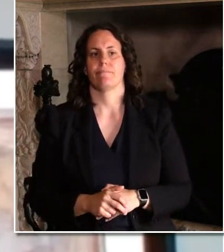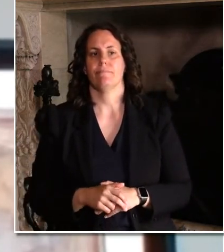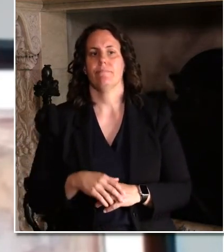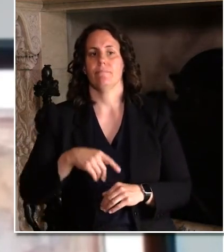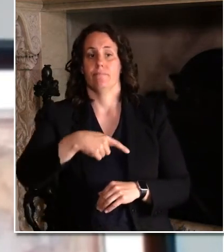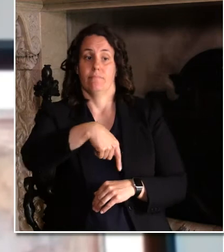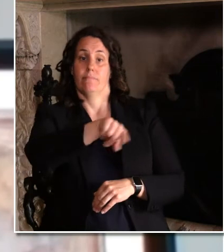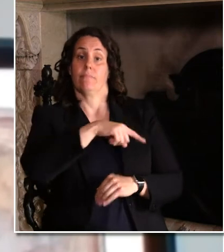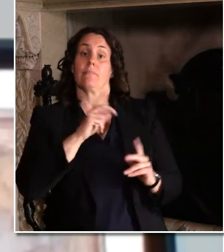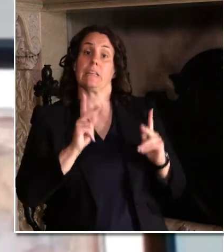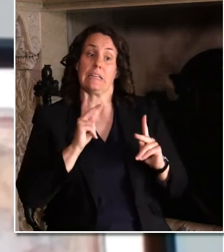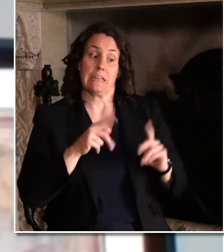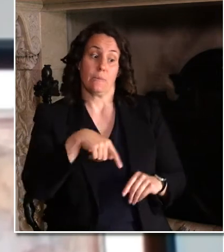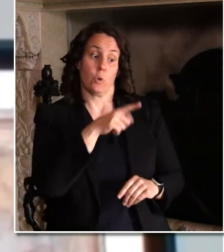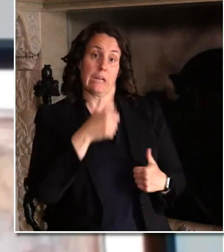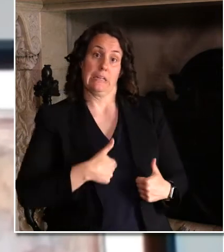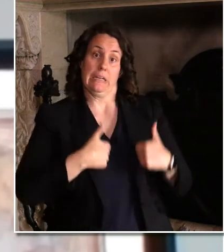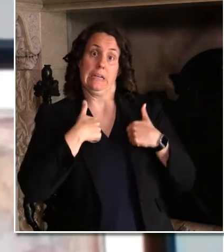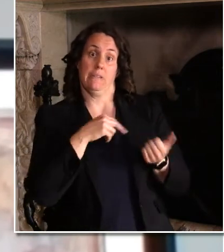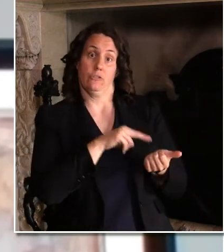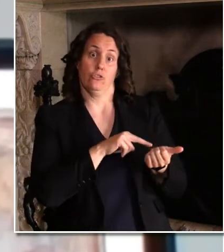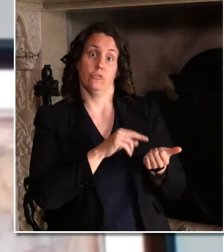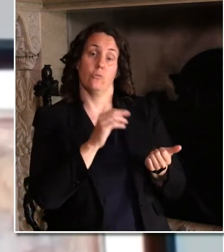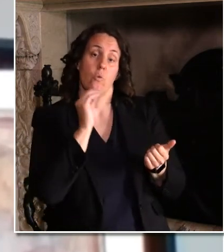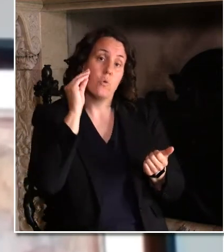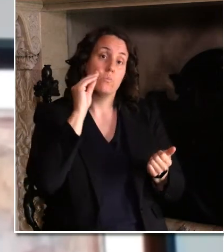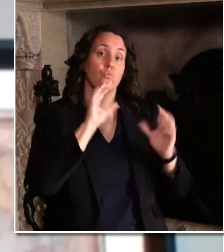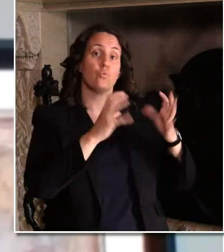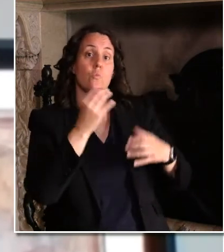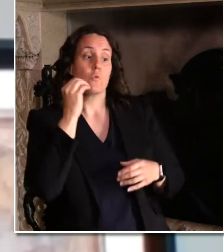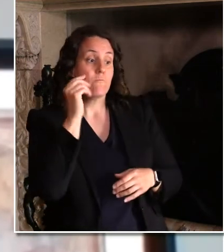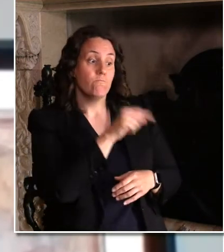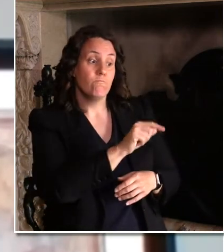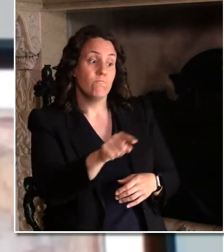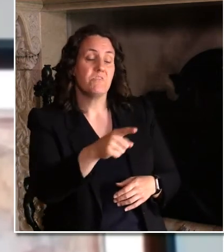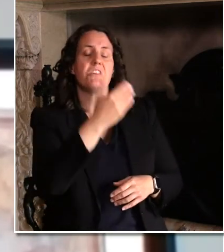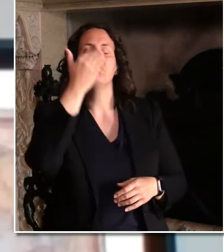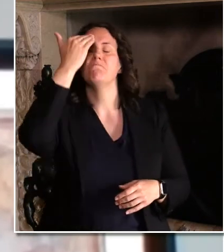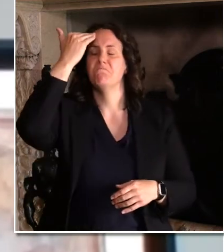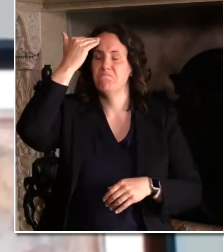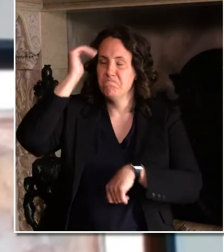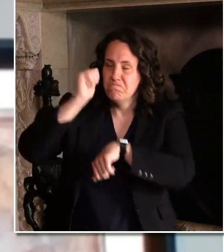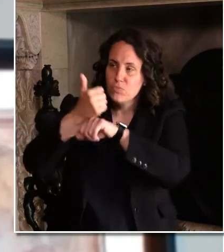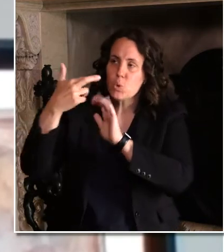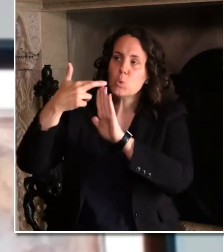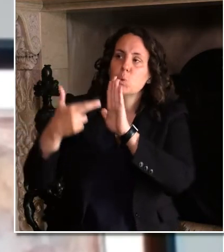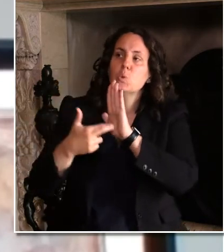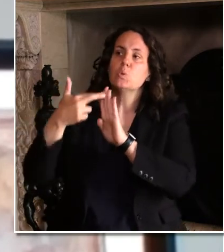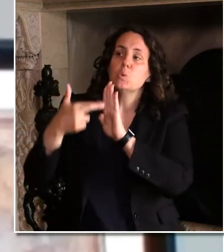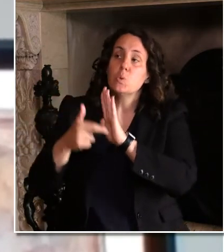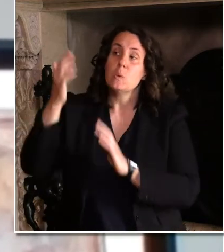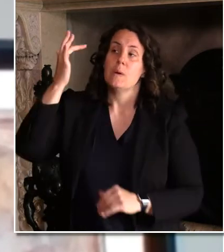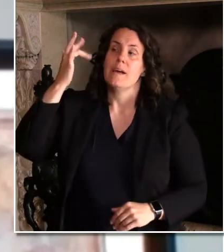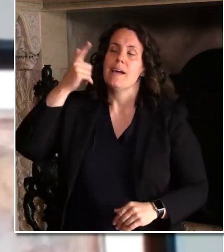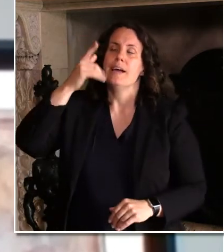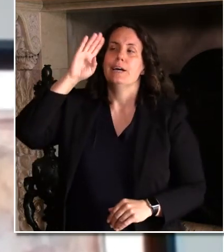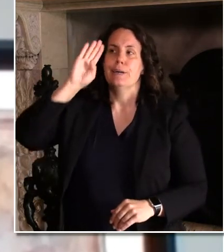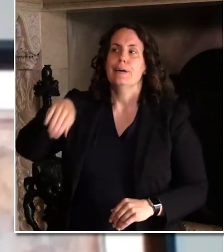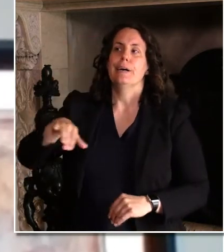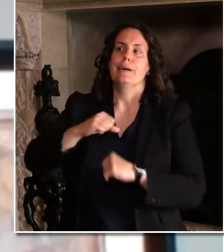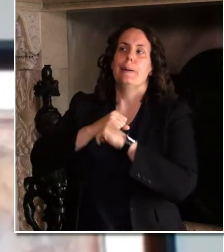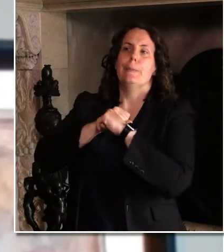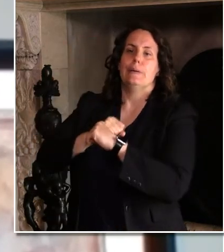the regional and statewide approach to resuming normalcy may have disproportionate impacts on them. They want to know that the communities